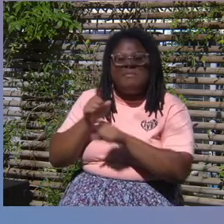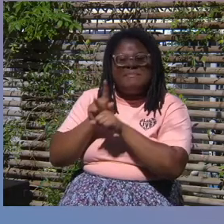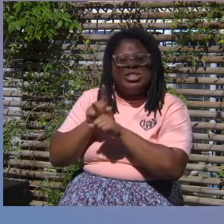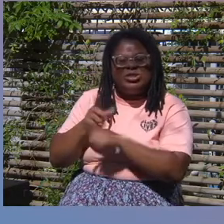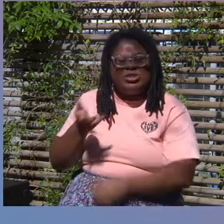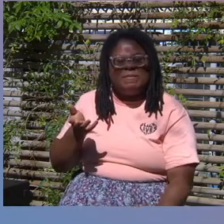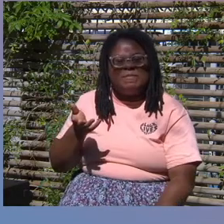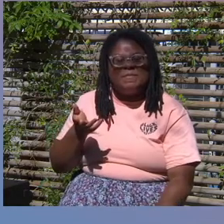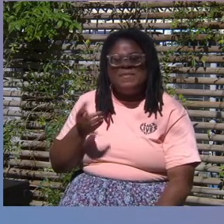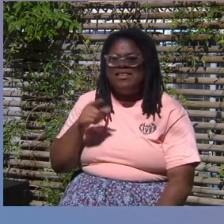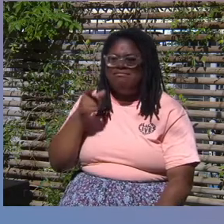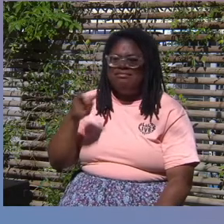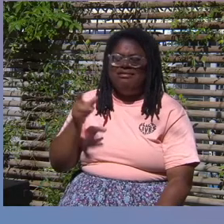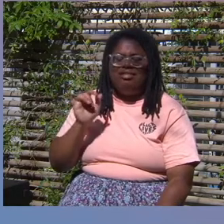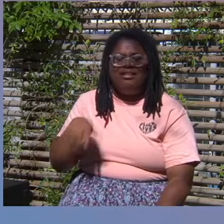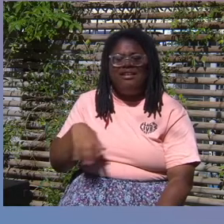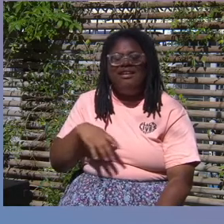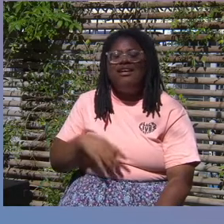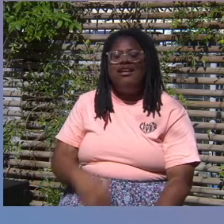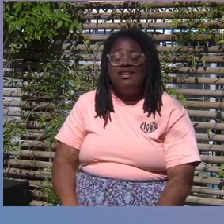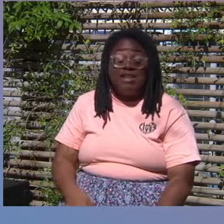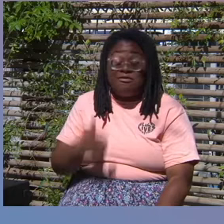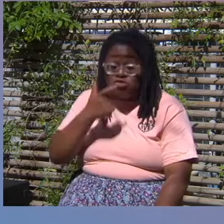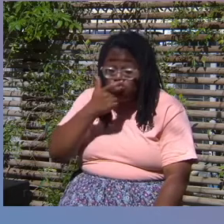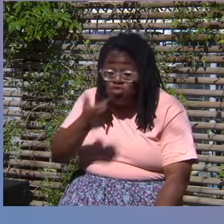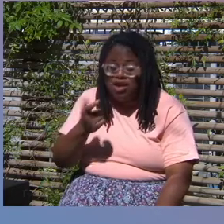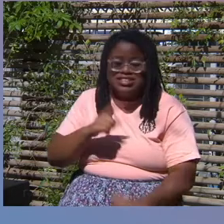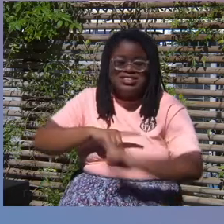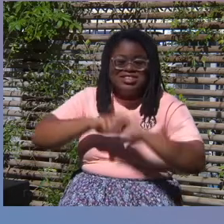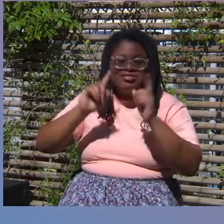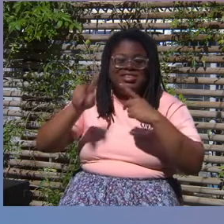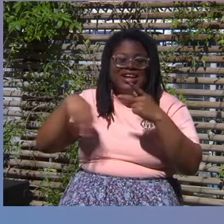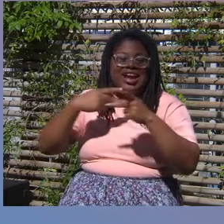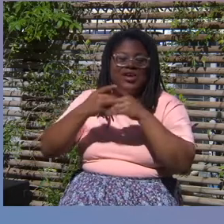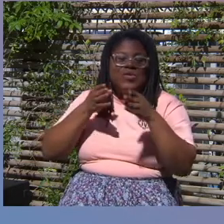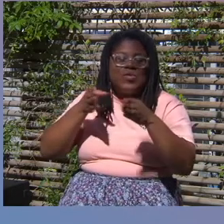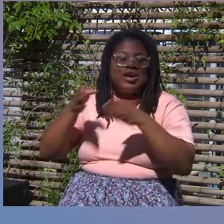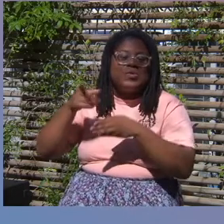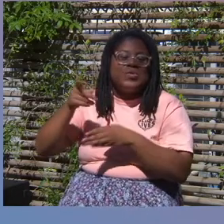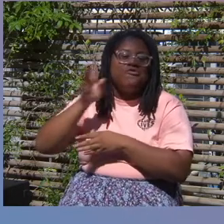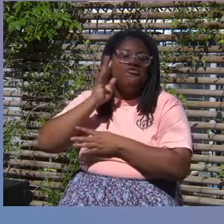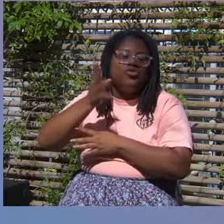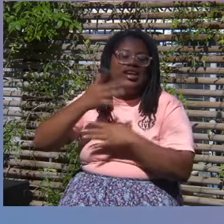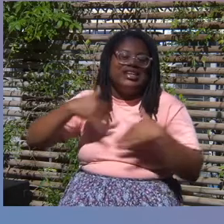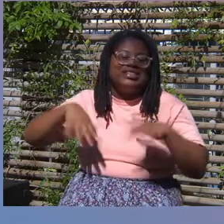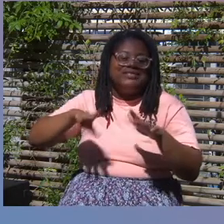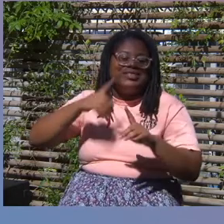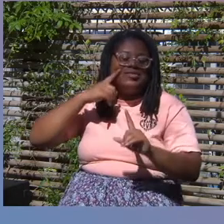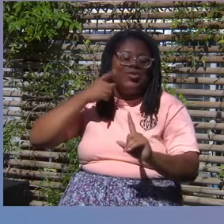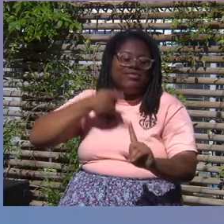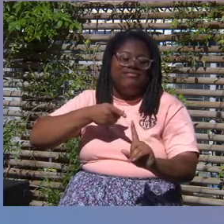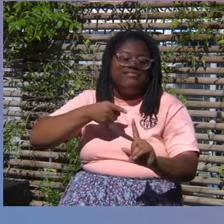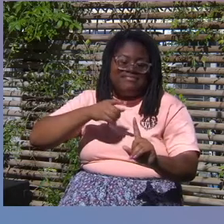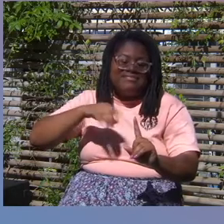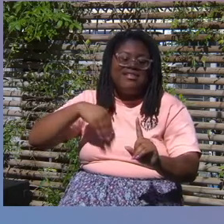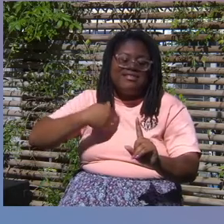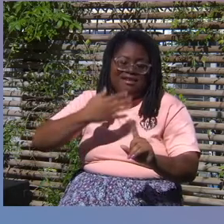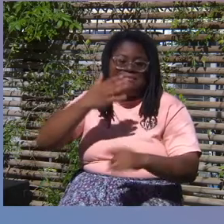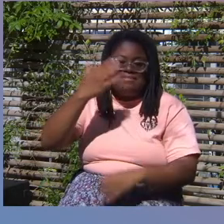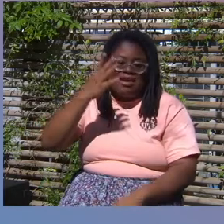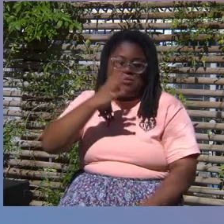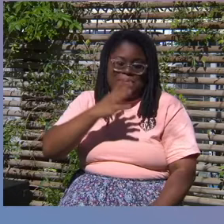mentorship of her and Maude. Yep. I've watched the different kinds of ways that you have created space, particularly for young Black